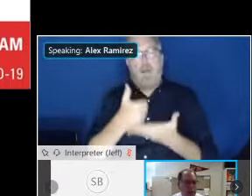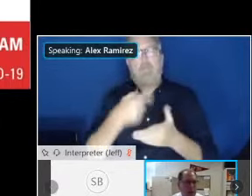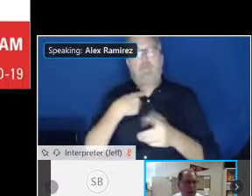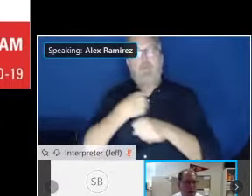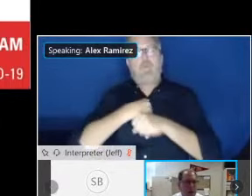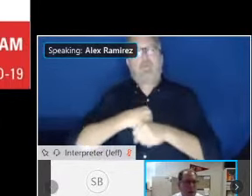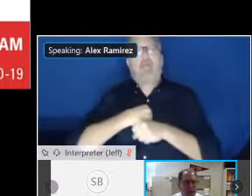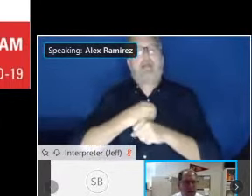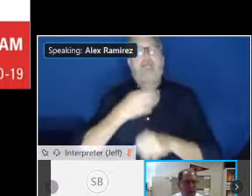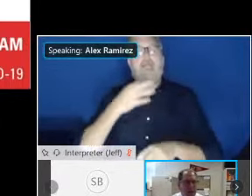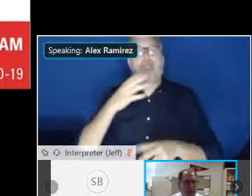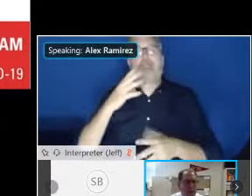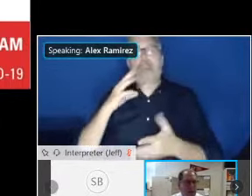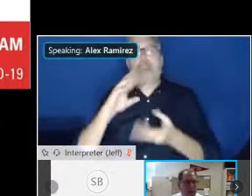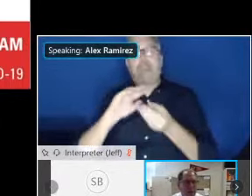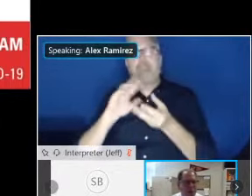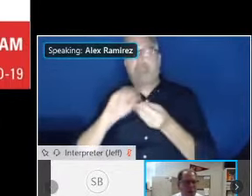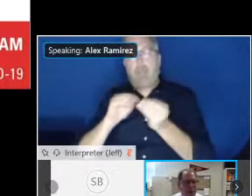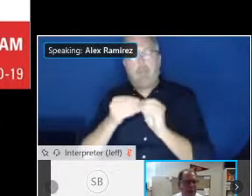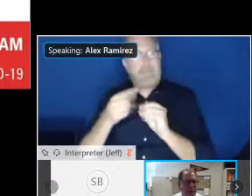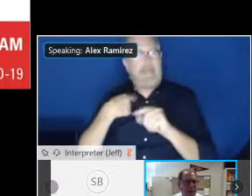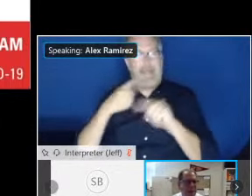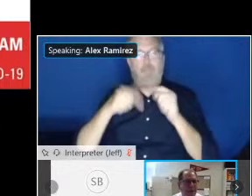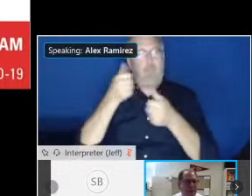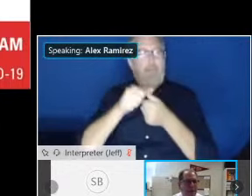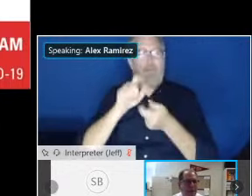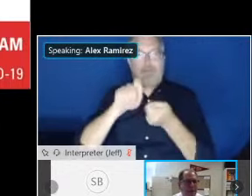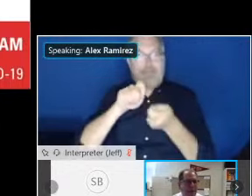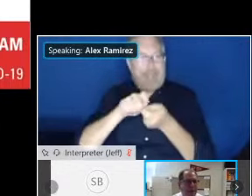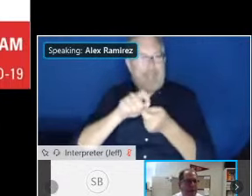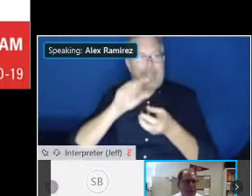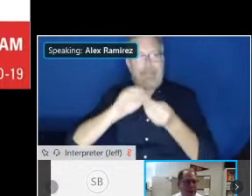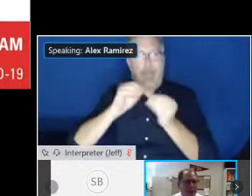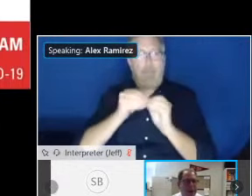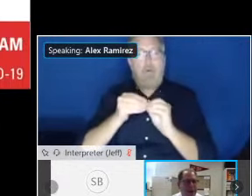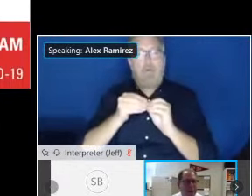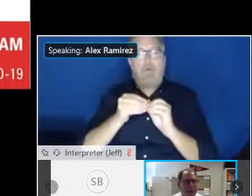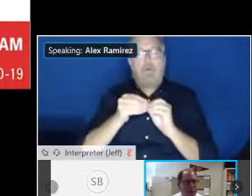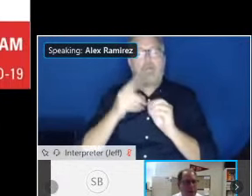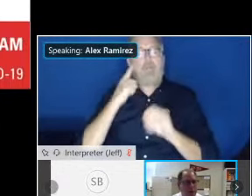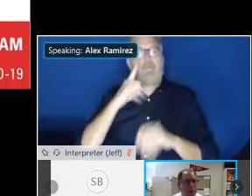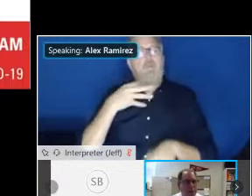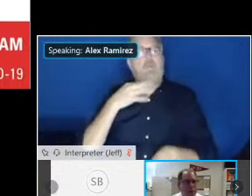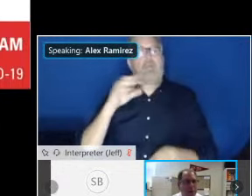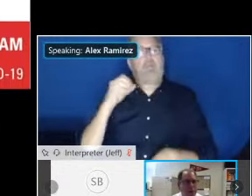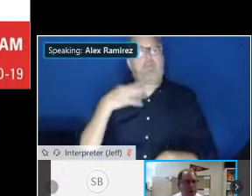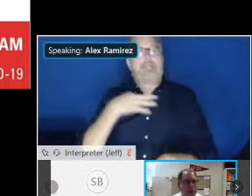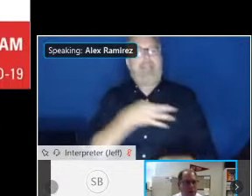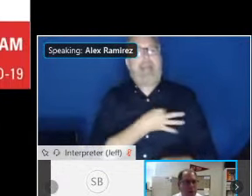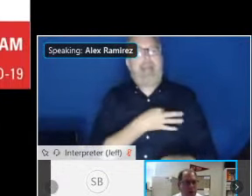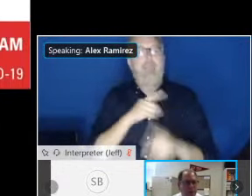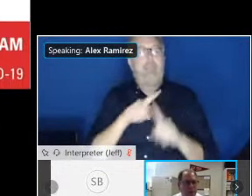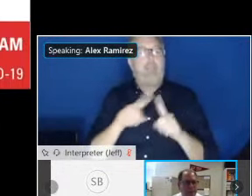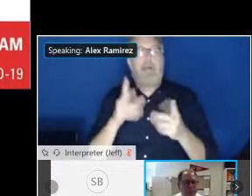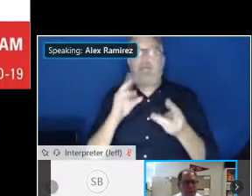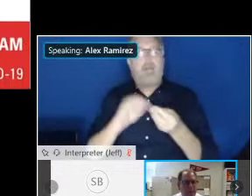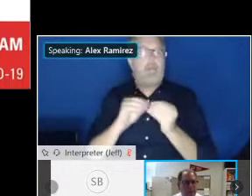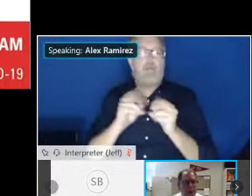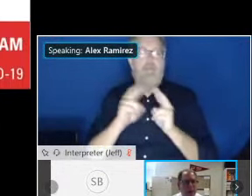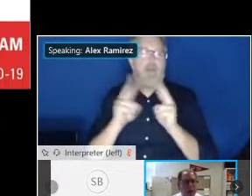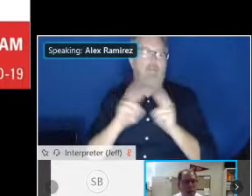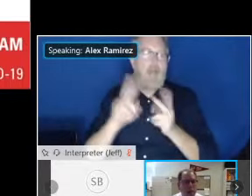and our faculty. Same our numbers, I can't remember our numbers directly for our staff, but also those numbers are very